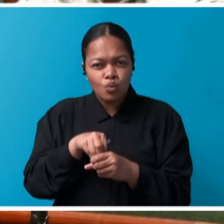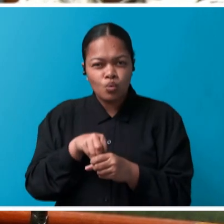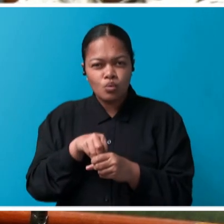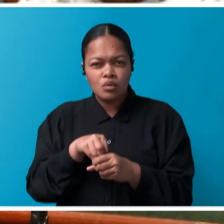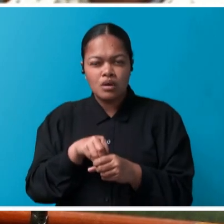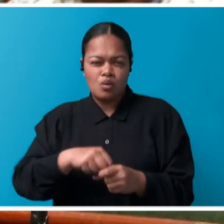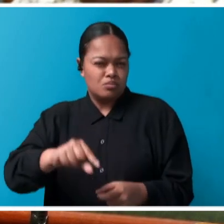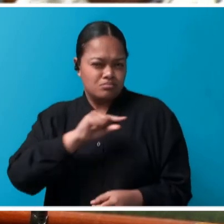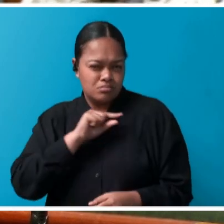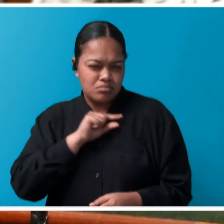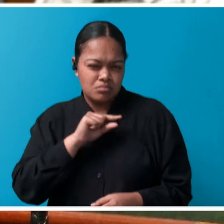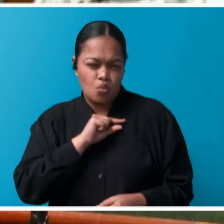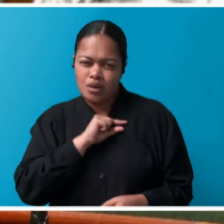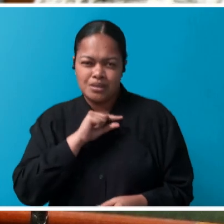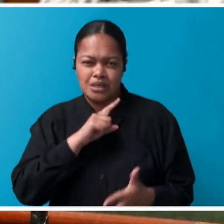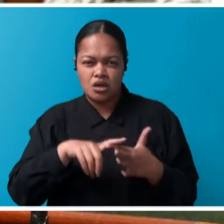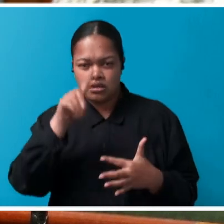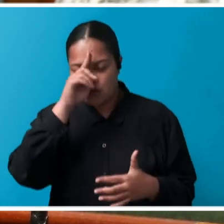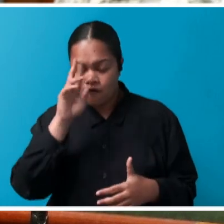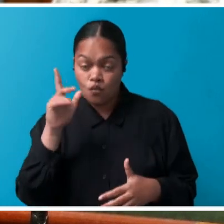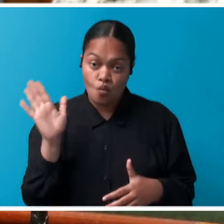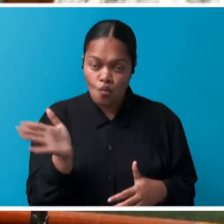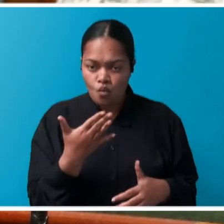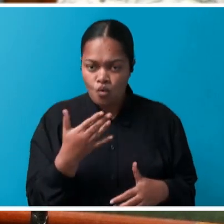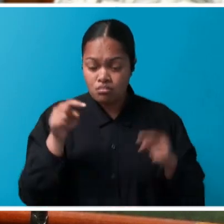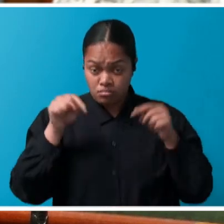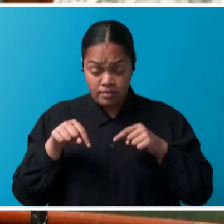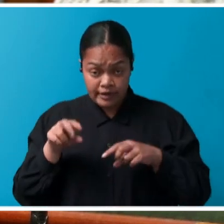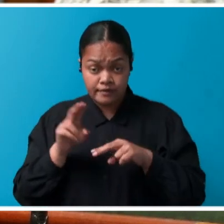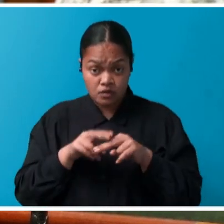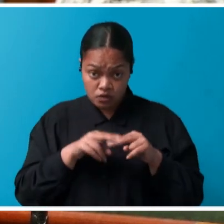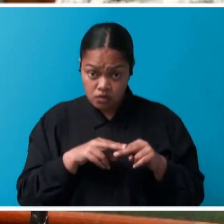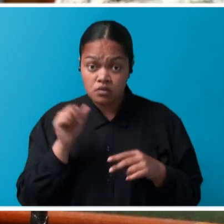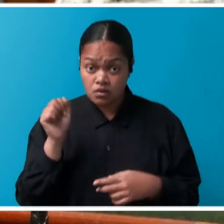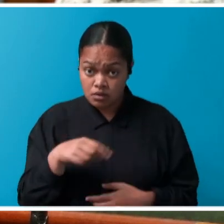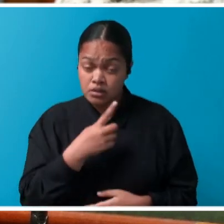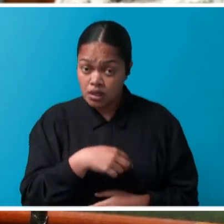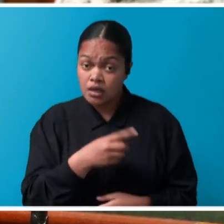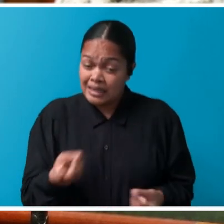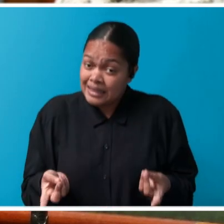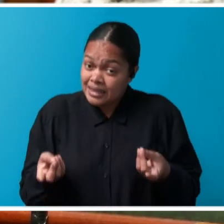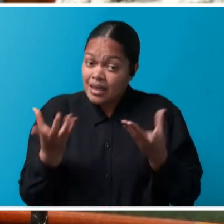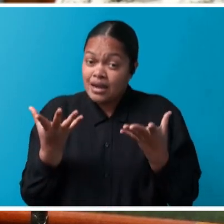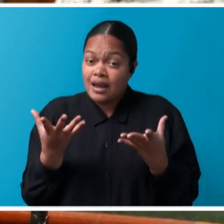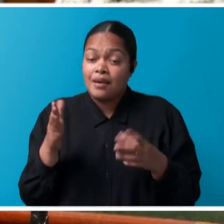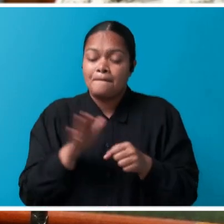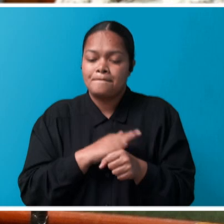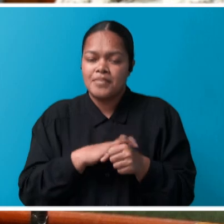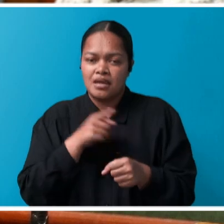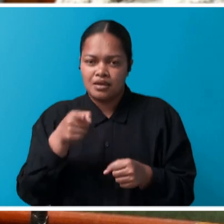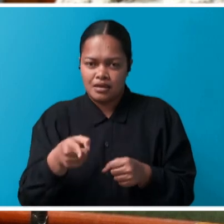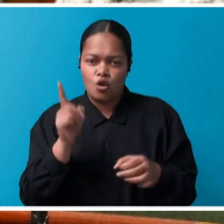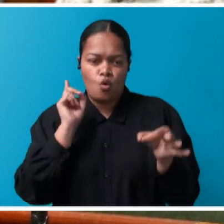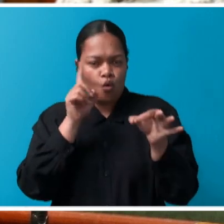quality education for all, and we are in Fiji are dedicated in making this goal a